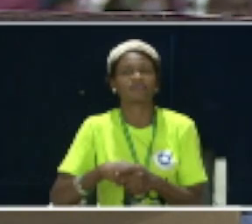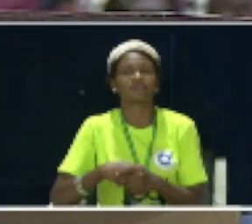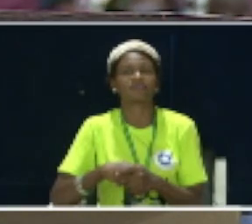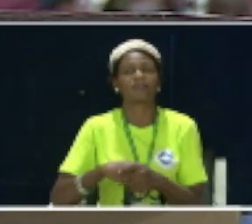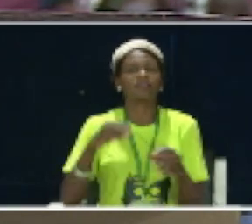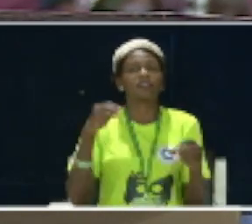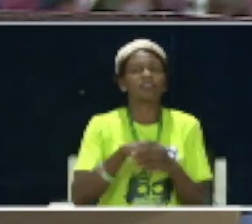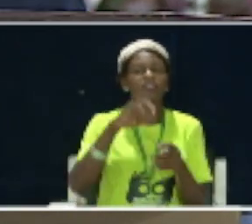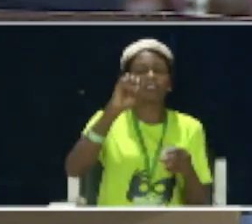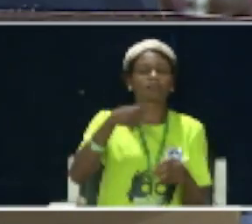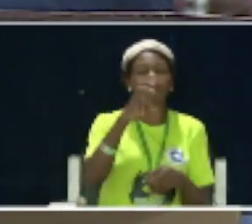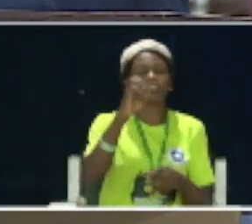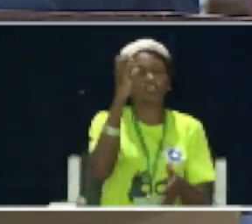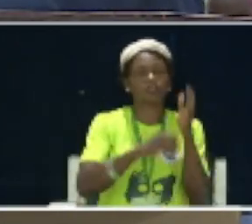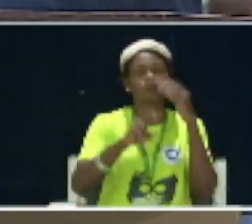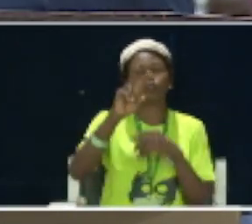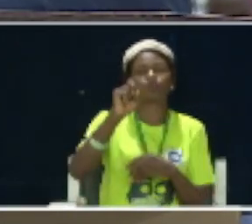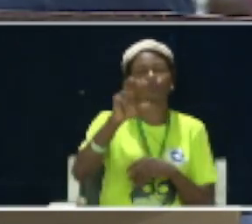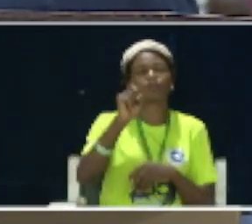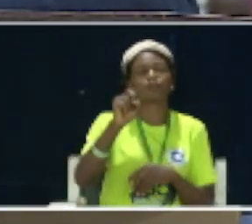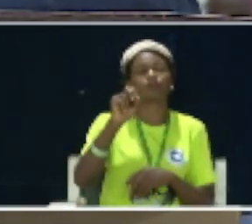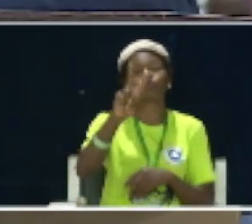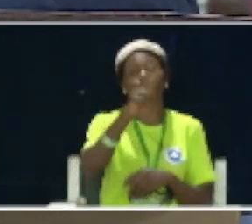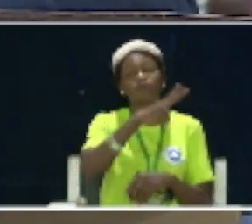In Ephesians chapter 2 verse 12 to 13,